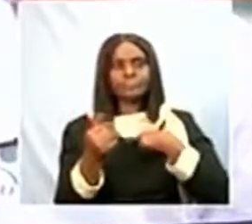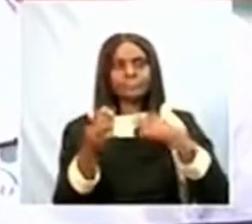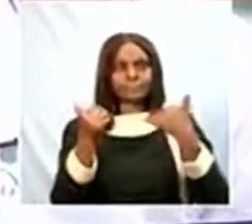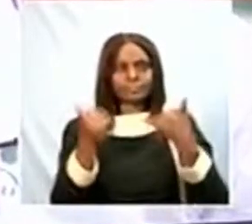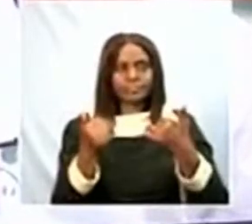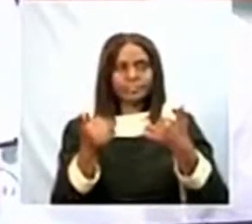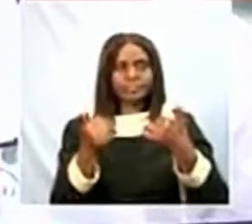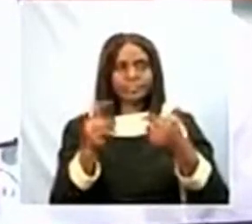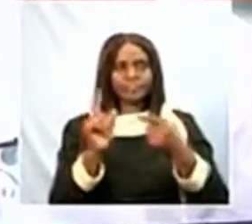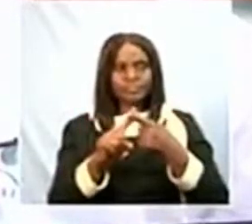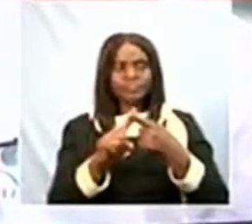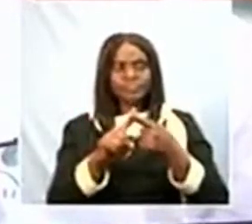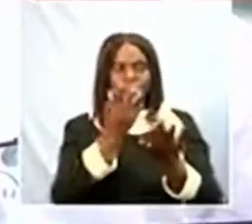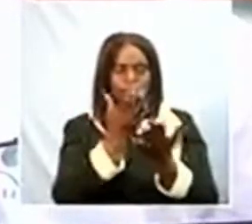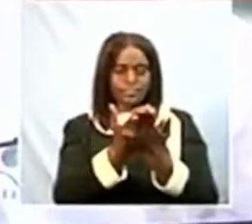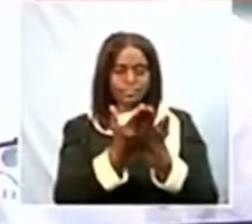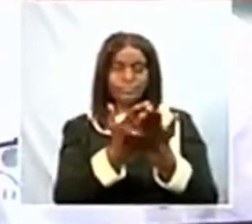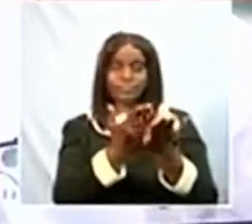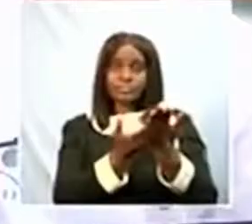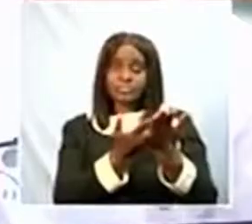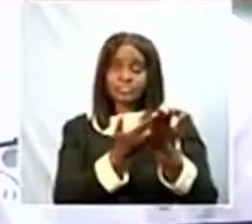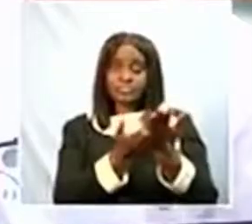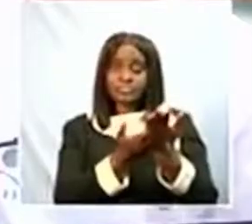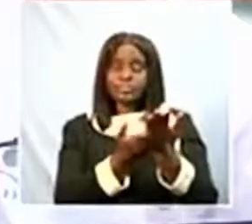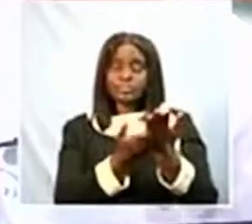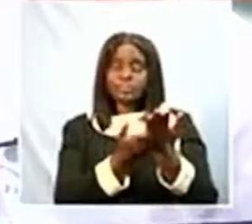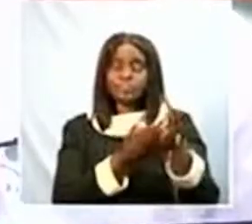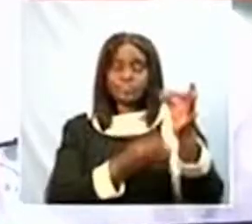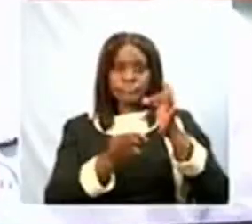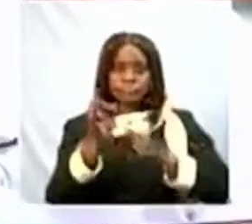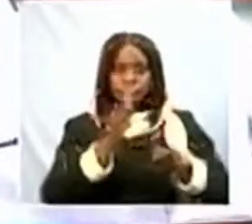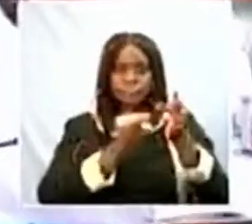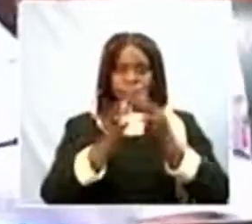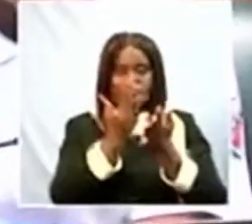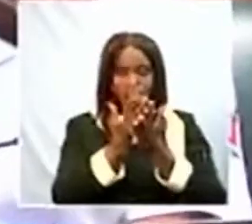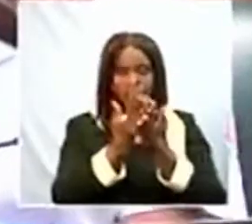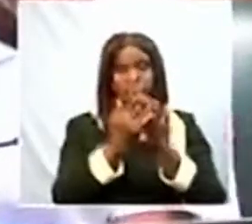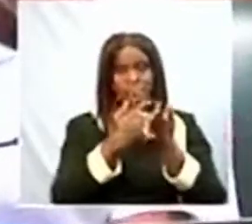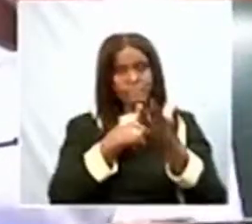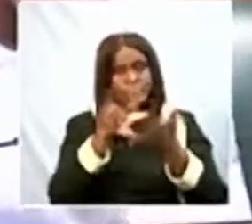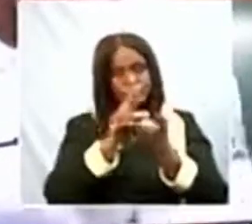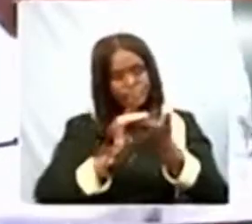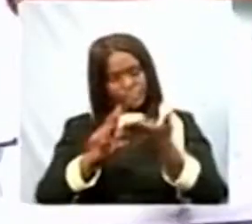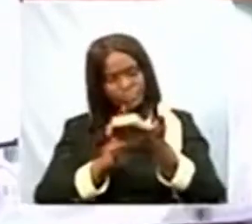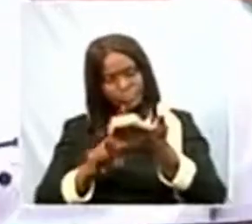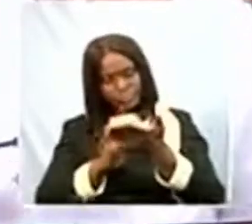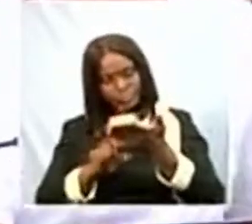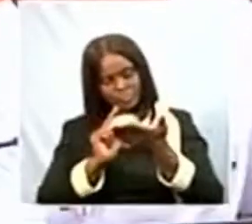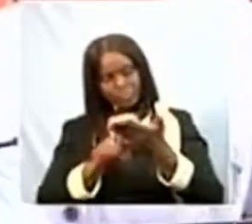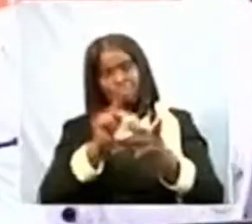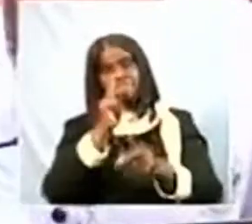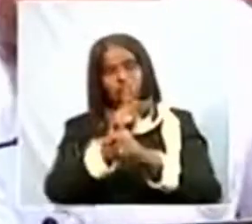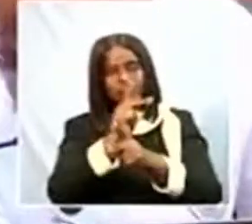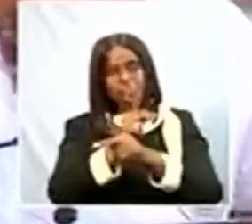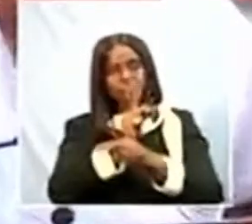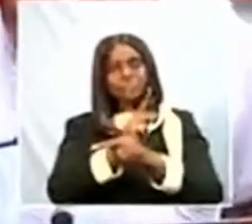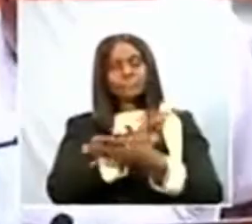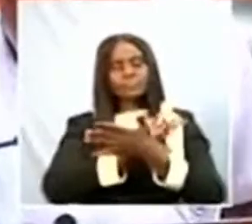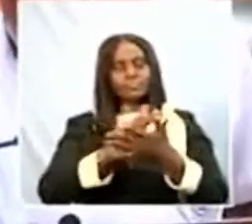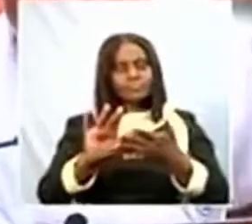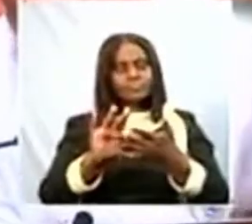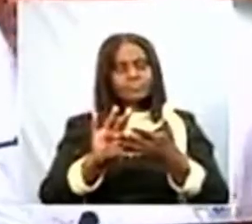to say the motion. Allow me to state the motion as I quote: to maintain a Honorable clean.